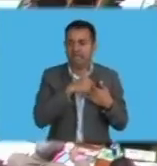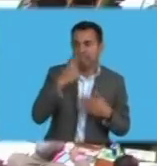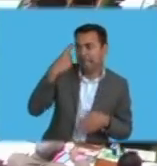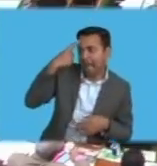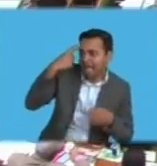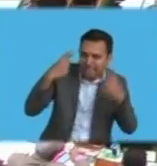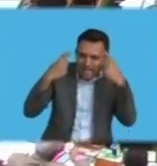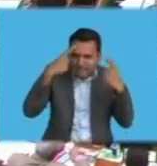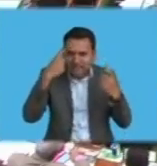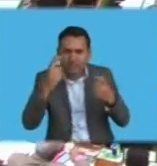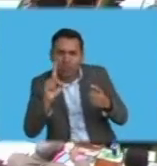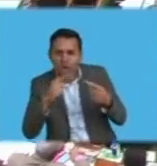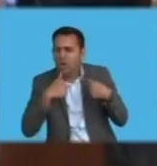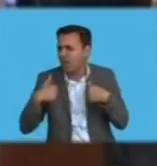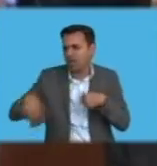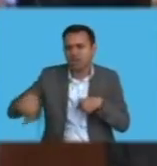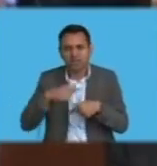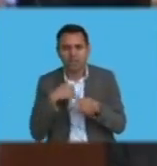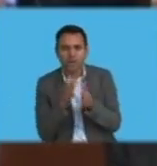a result of this